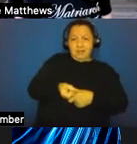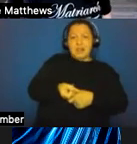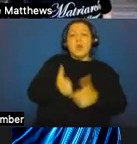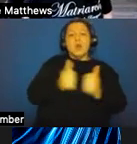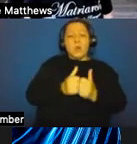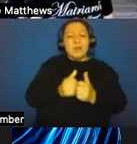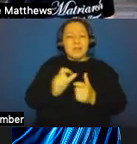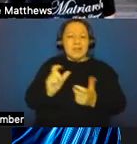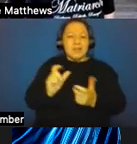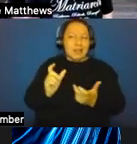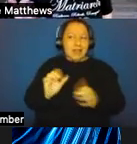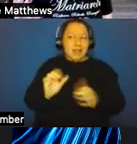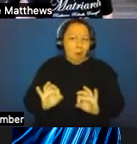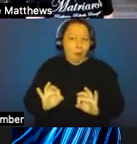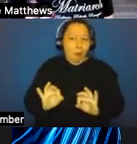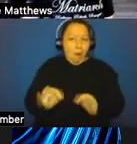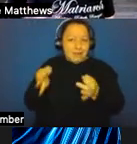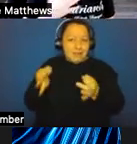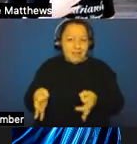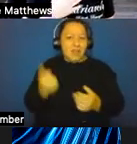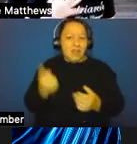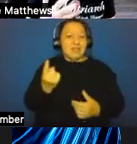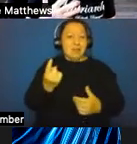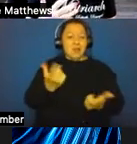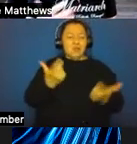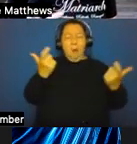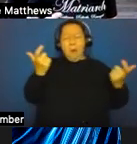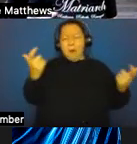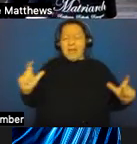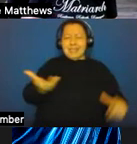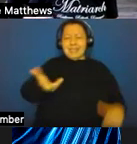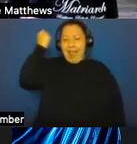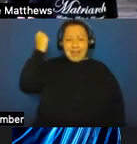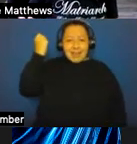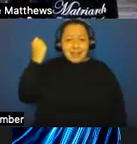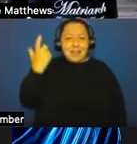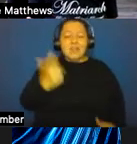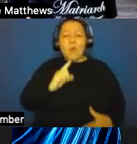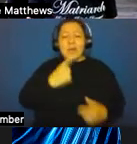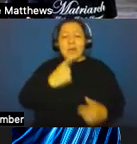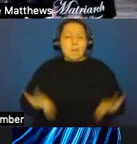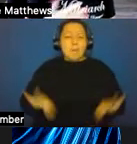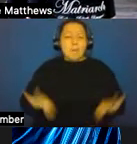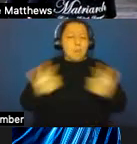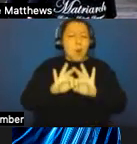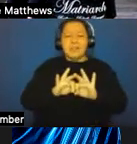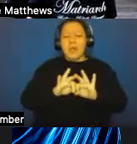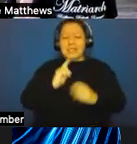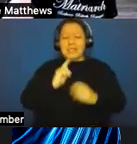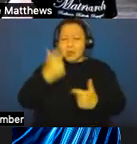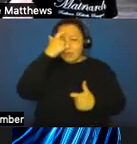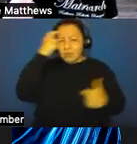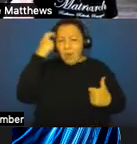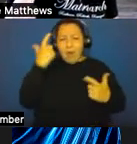had something so big taken from you, or, such a major trauma, it feels good to know that someone